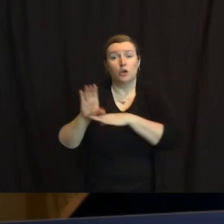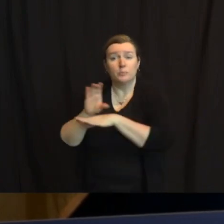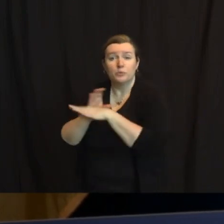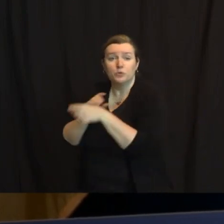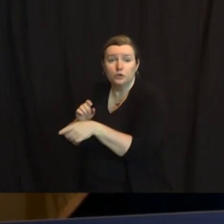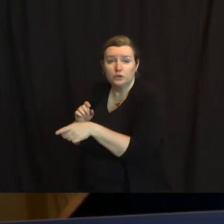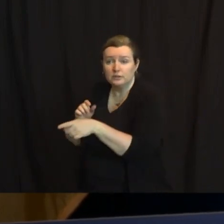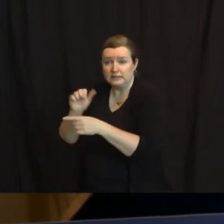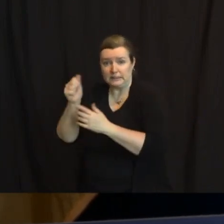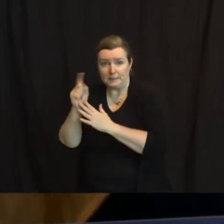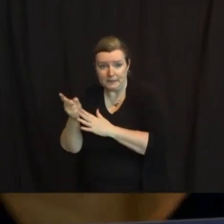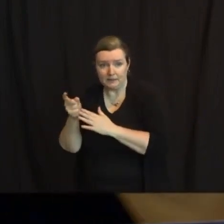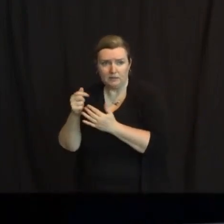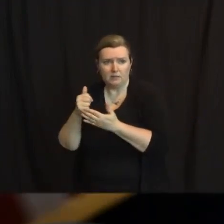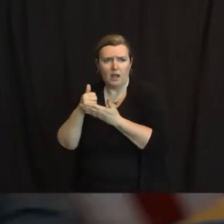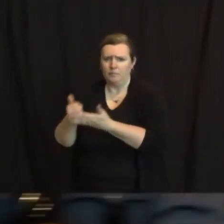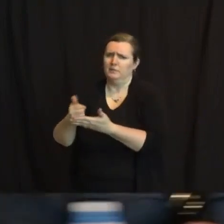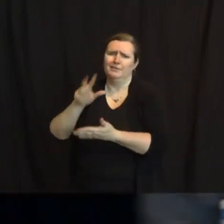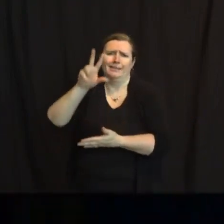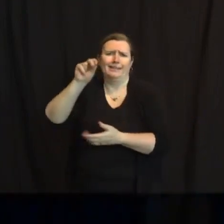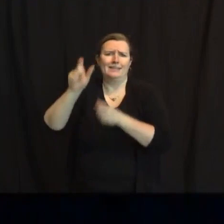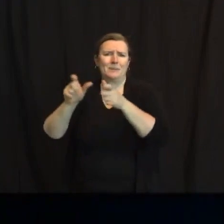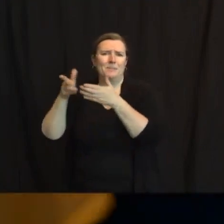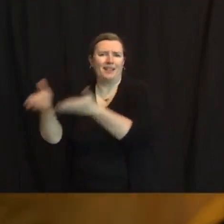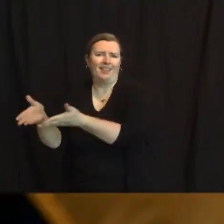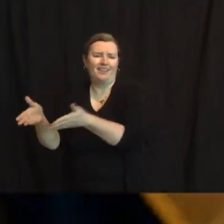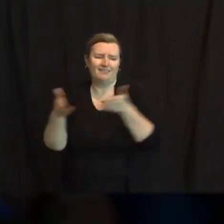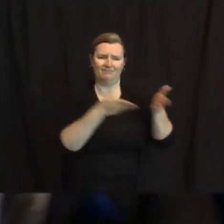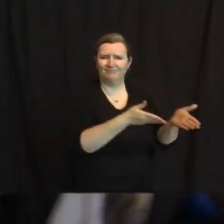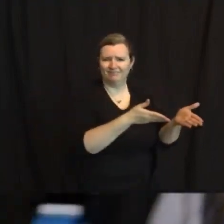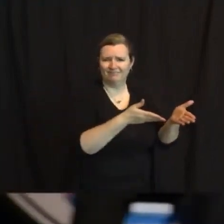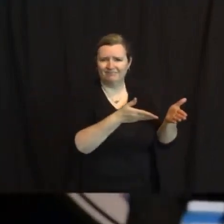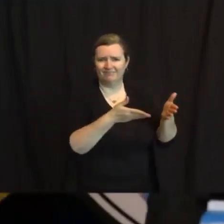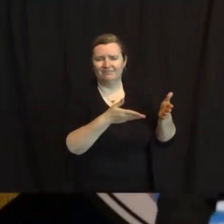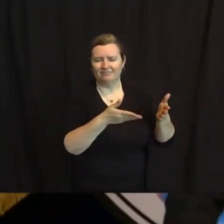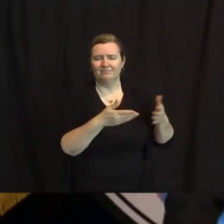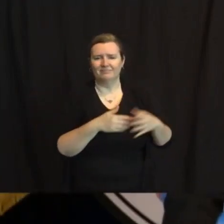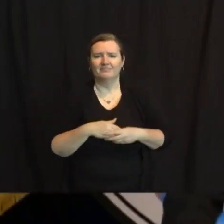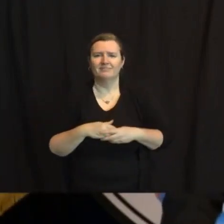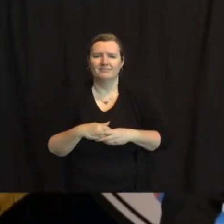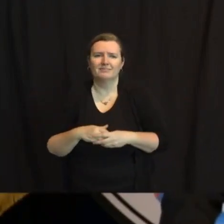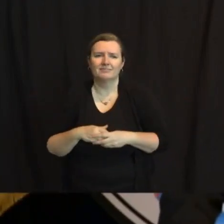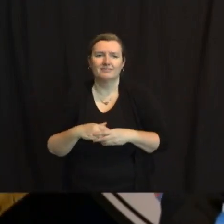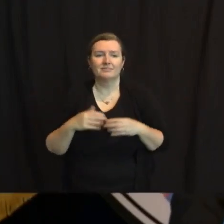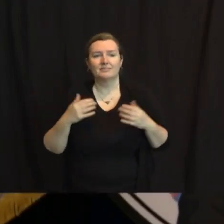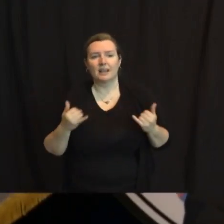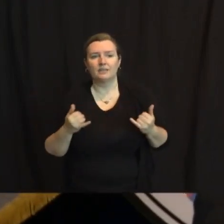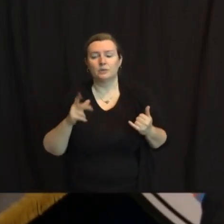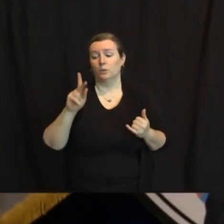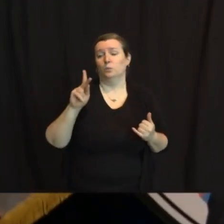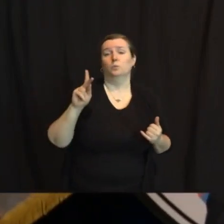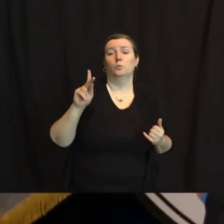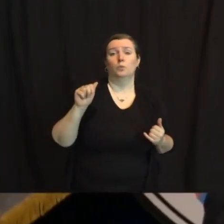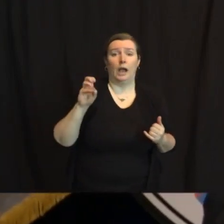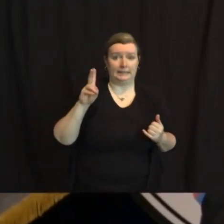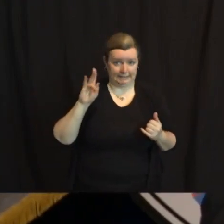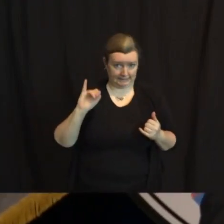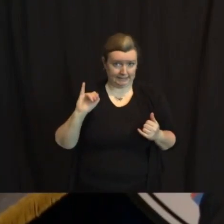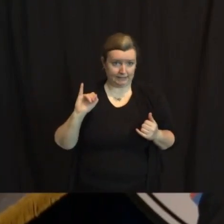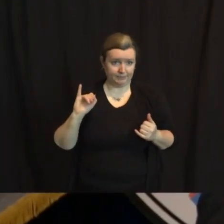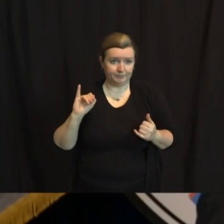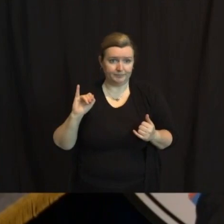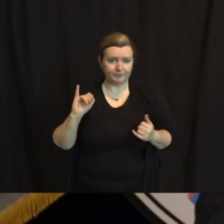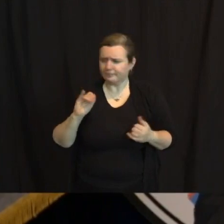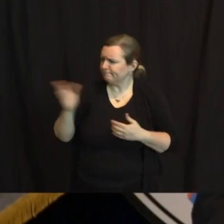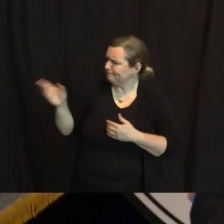question. Thank you, Rob. Ed, how rare is Kawasaki among adults, and what's the connection, Kawasaki kids or